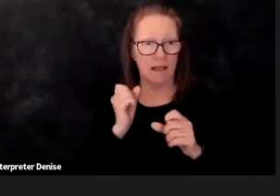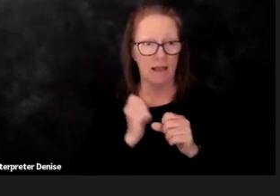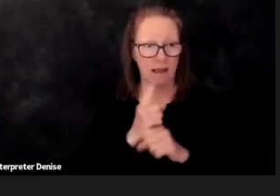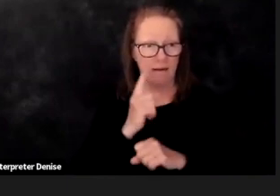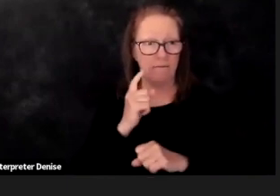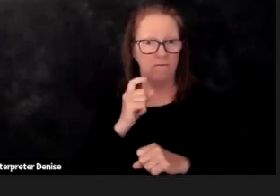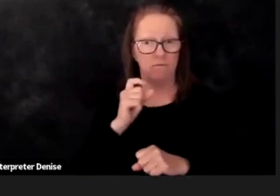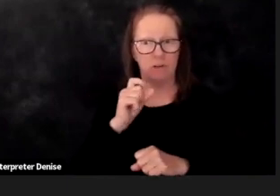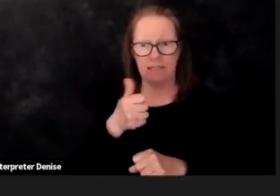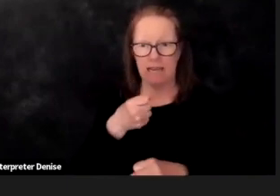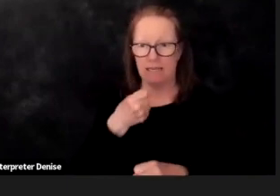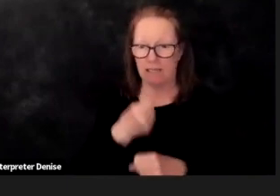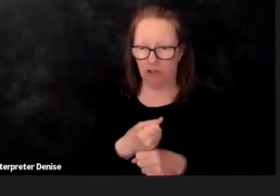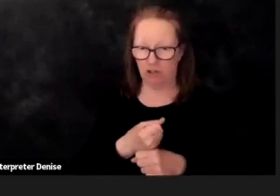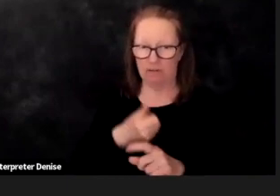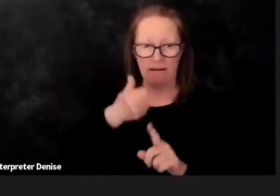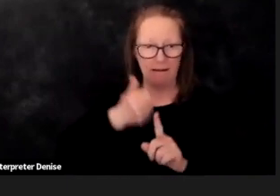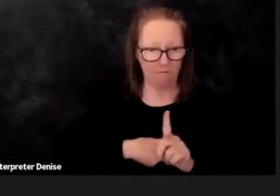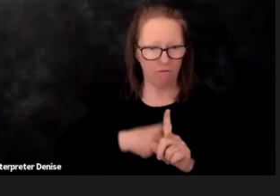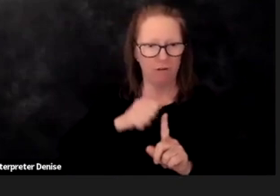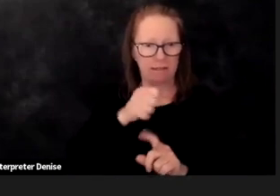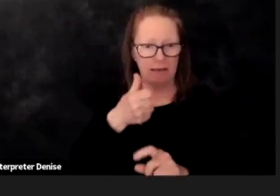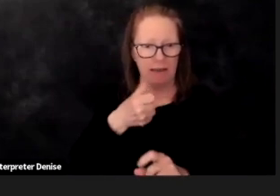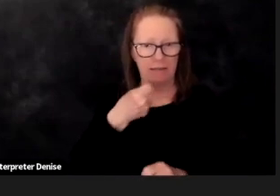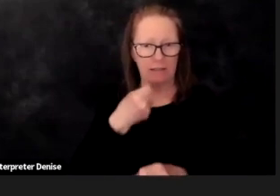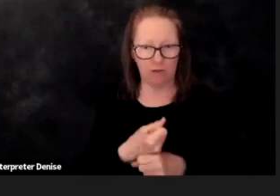Or repairs are supposed to happen every 10 years?